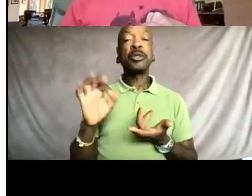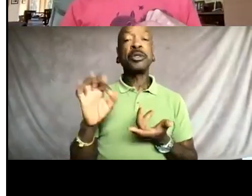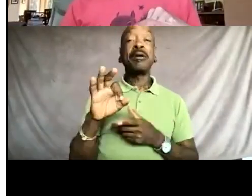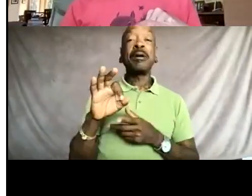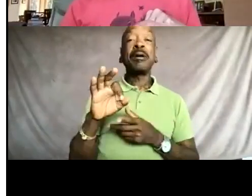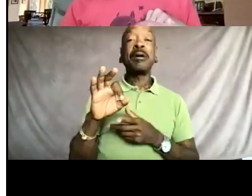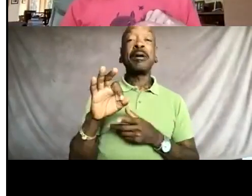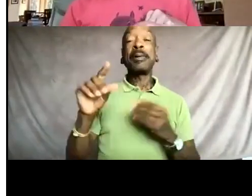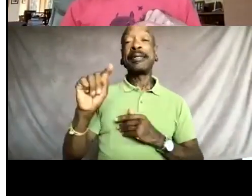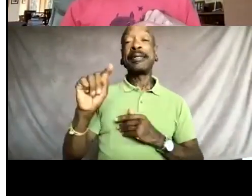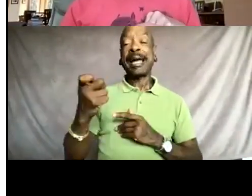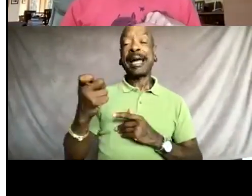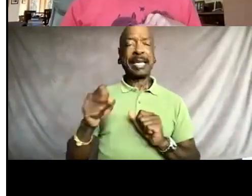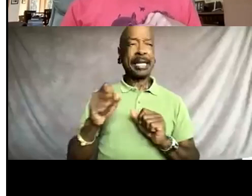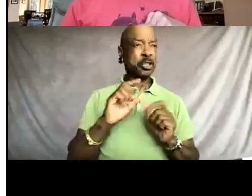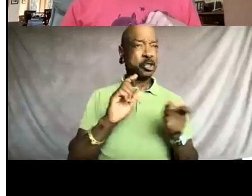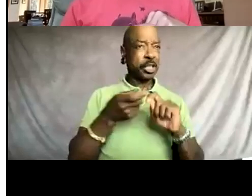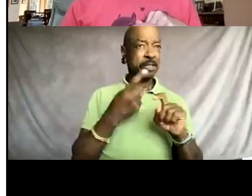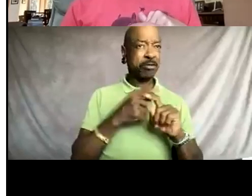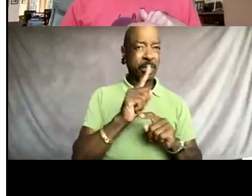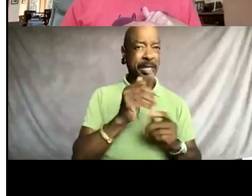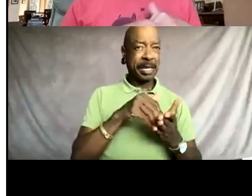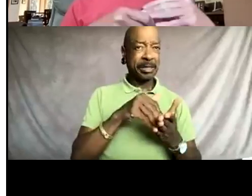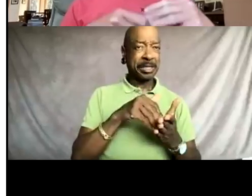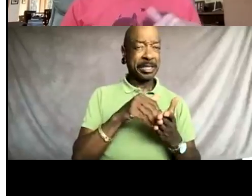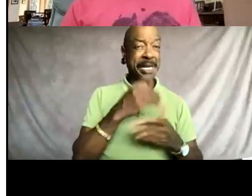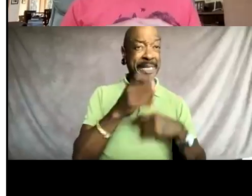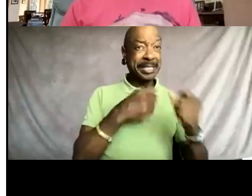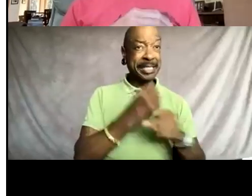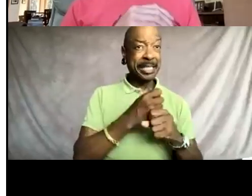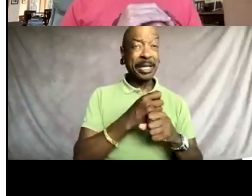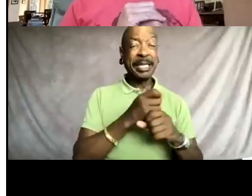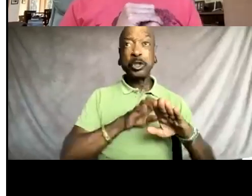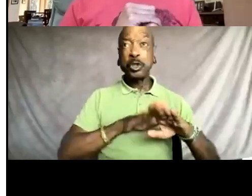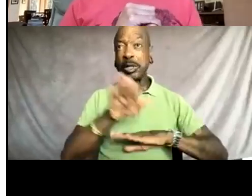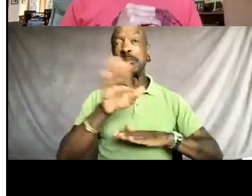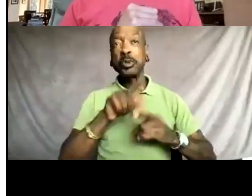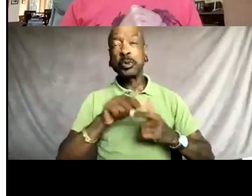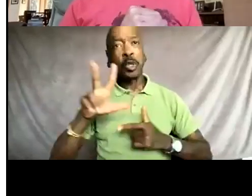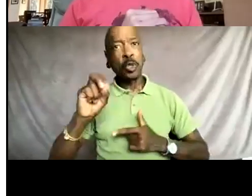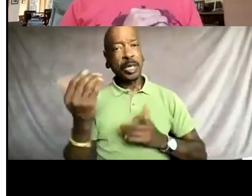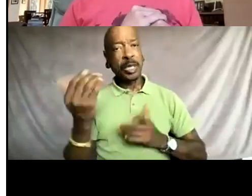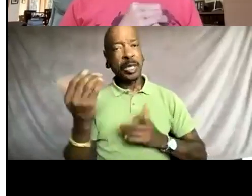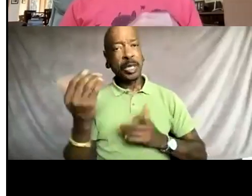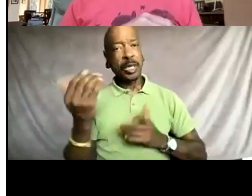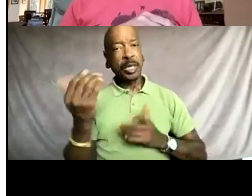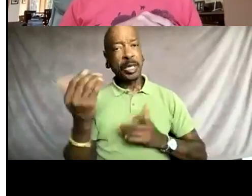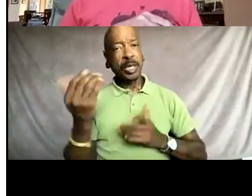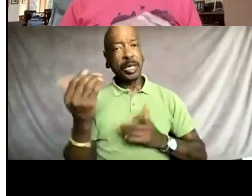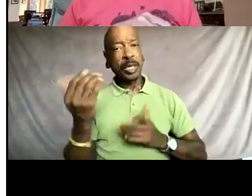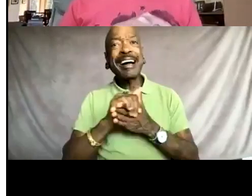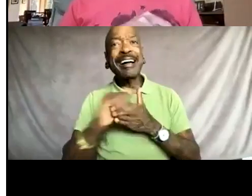from $1,000 a year and shoot up to $30,000 a year, it's going to hold people back from creating